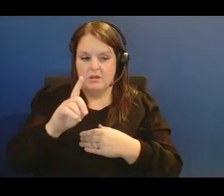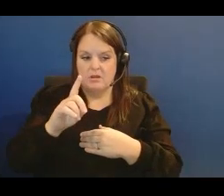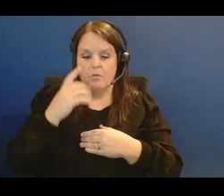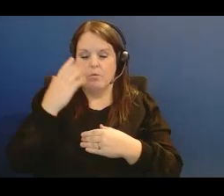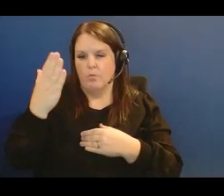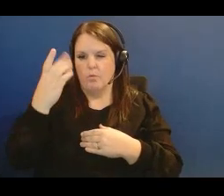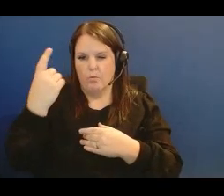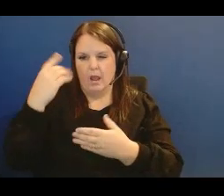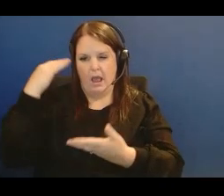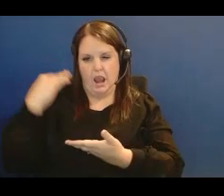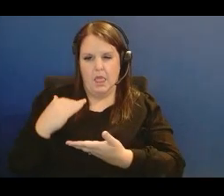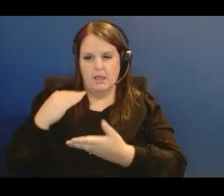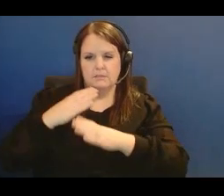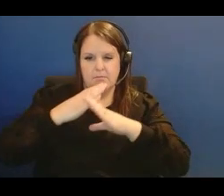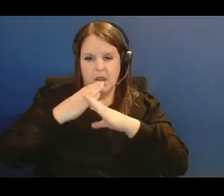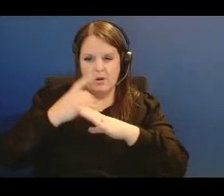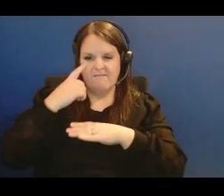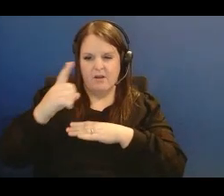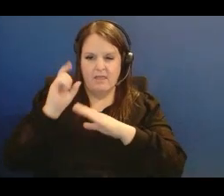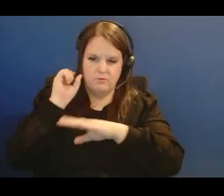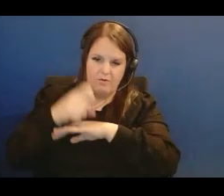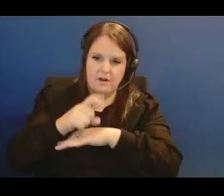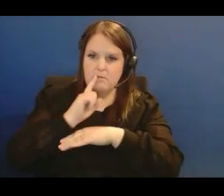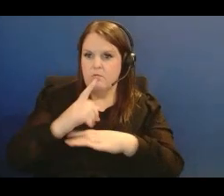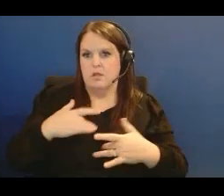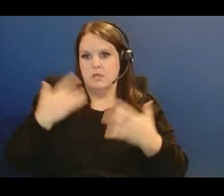barrier for them to overcome. So it was a really good event.